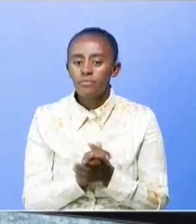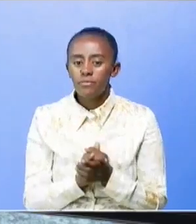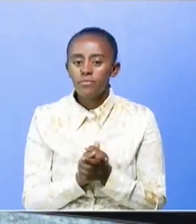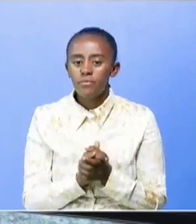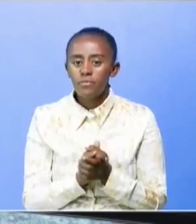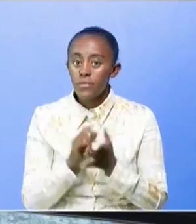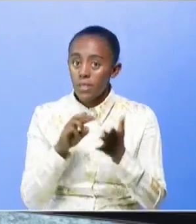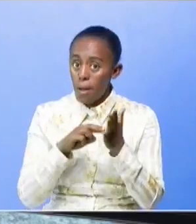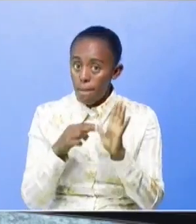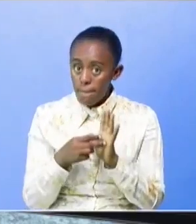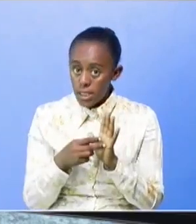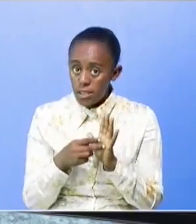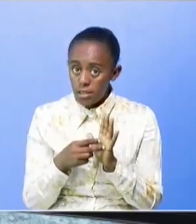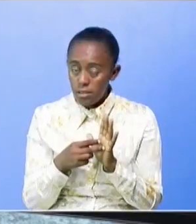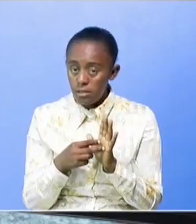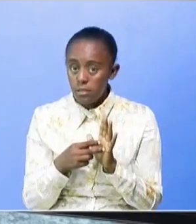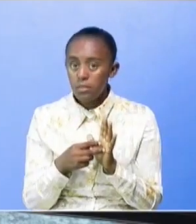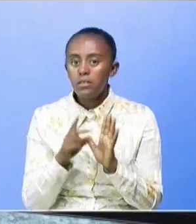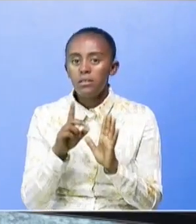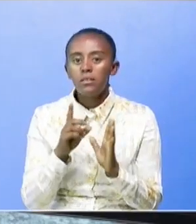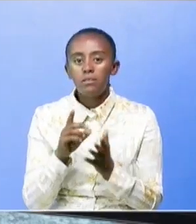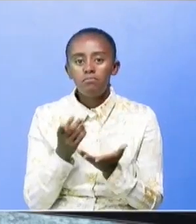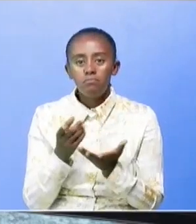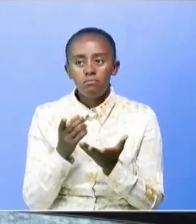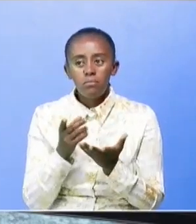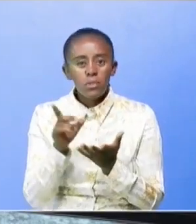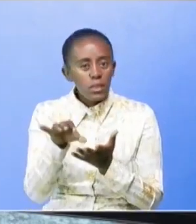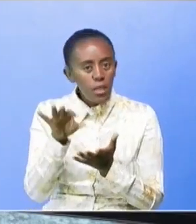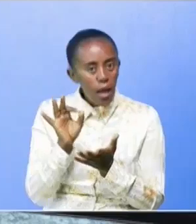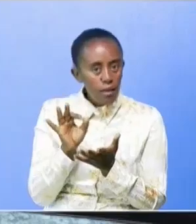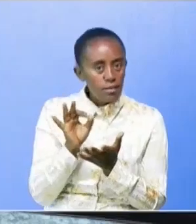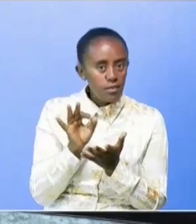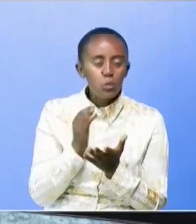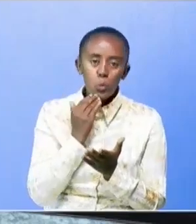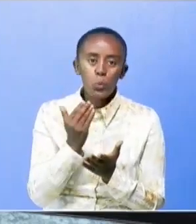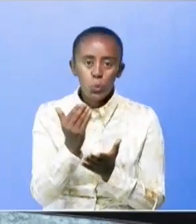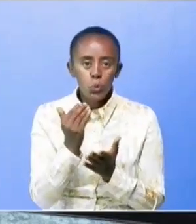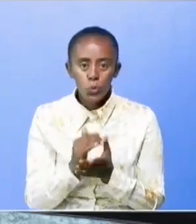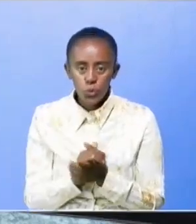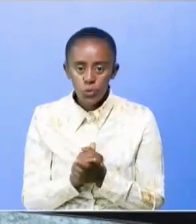Benefit means gaining something good,